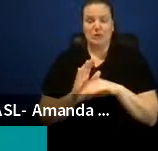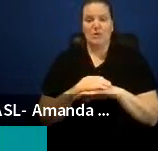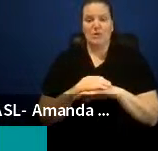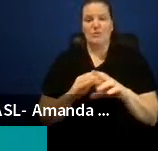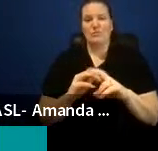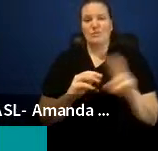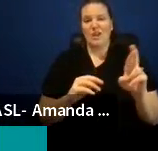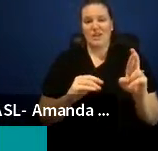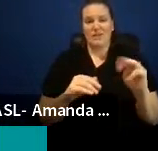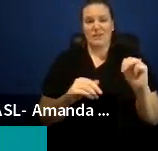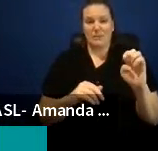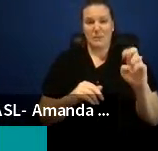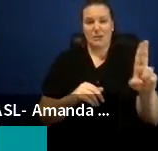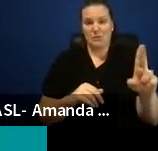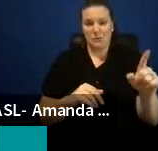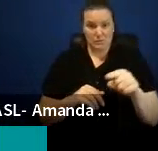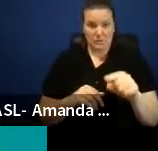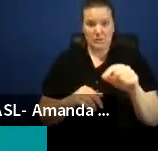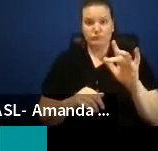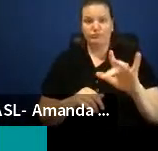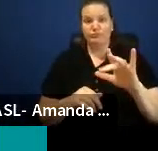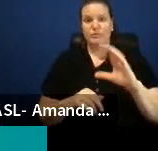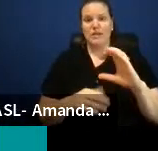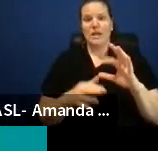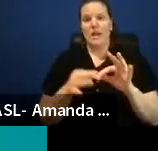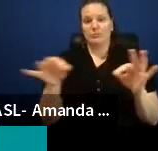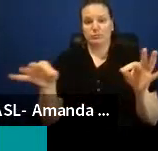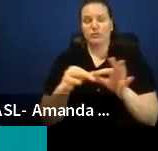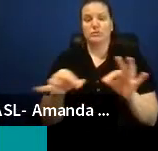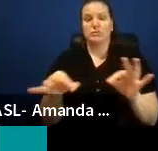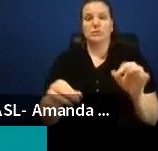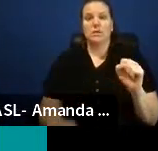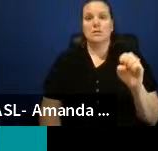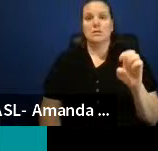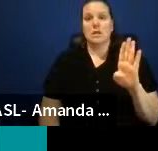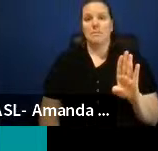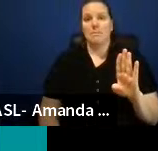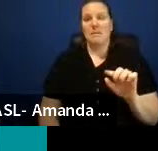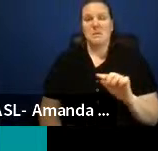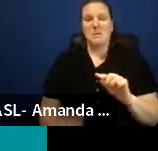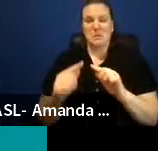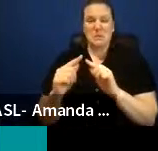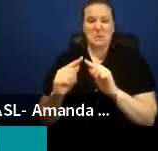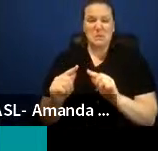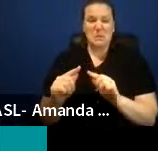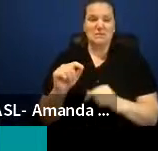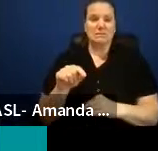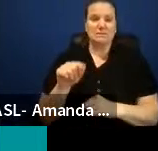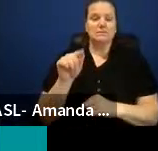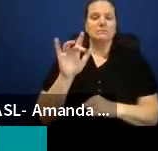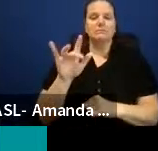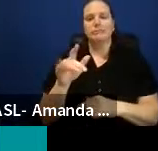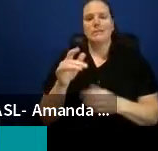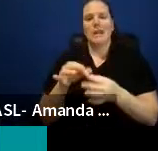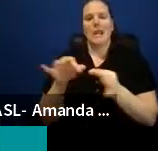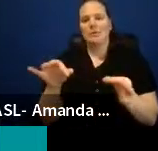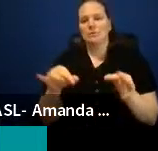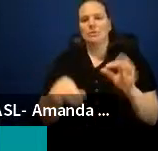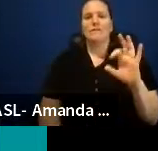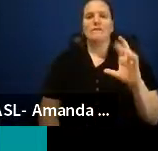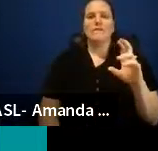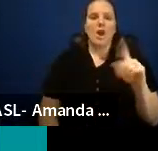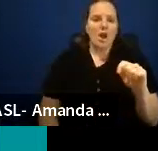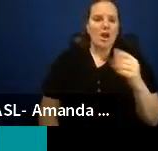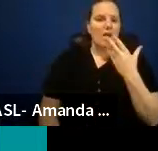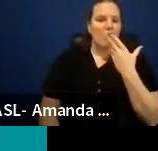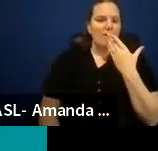of the menu to toggle captions on. Click the submenu arrow to access more settings, including language, font color, and font